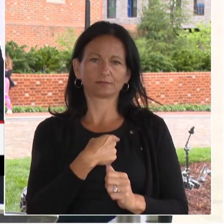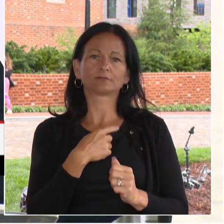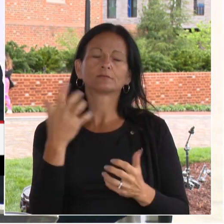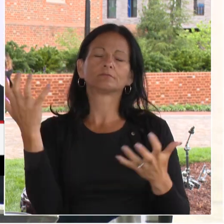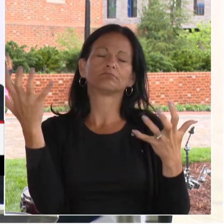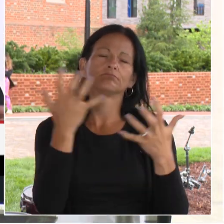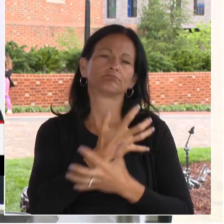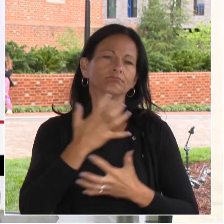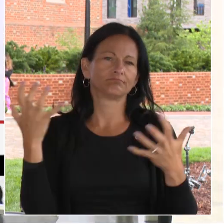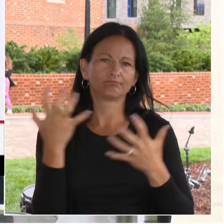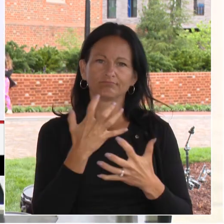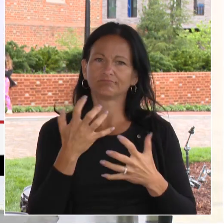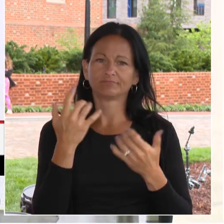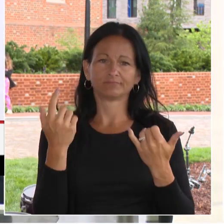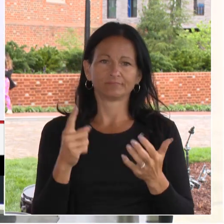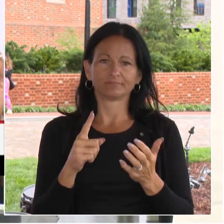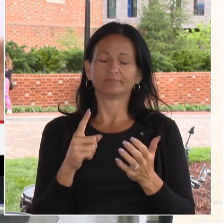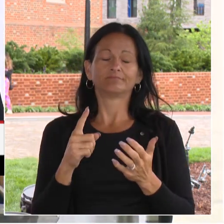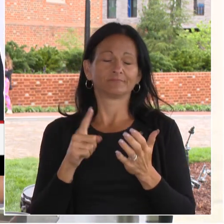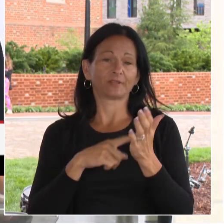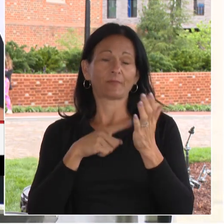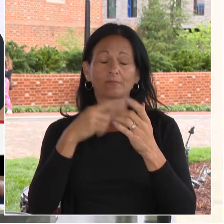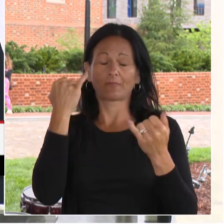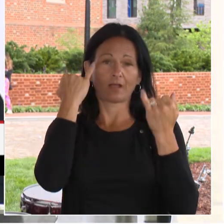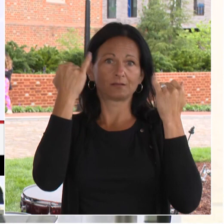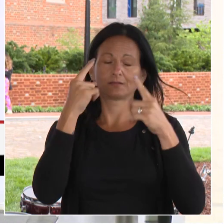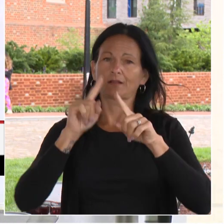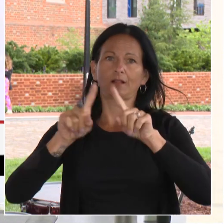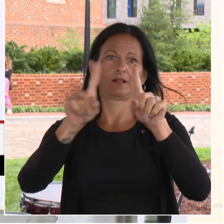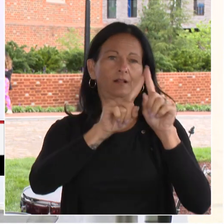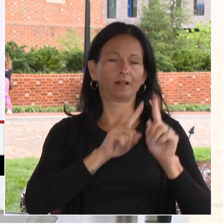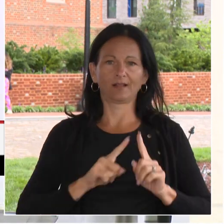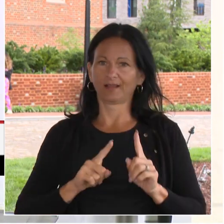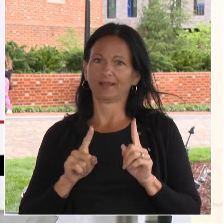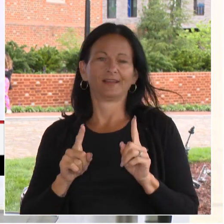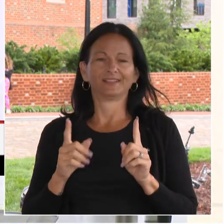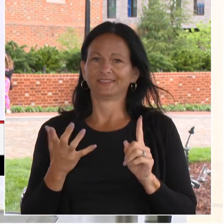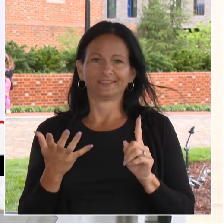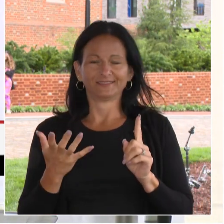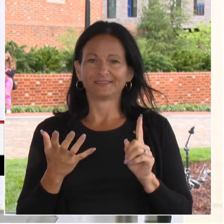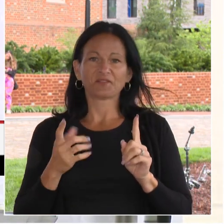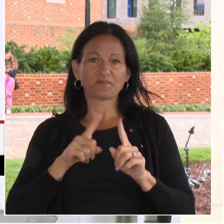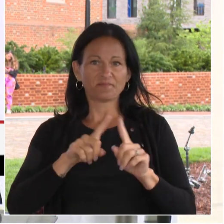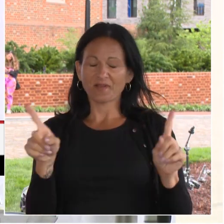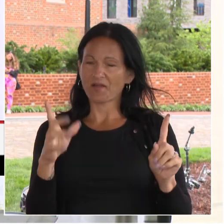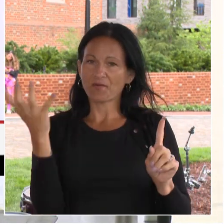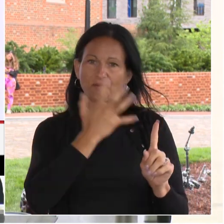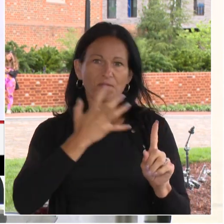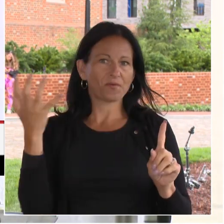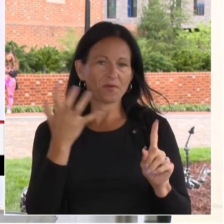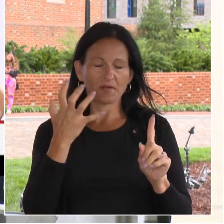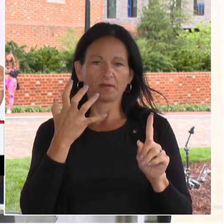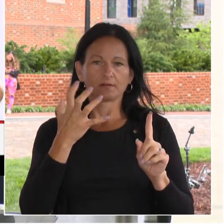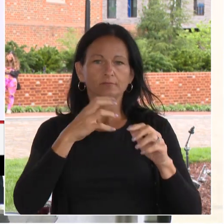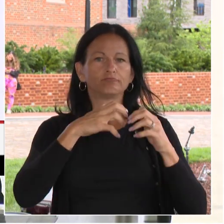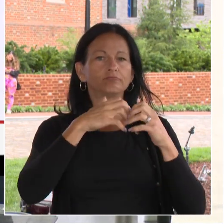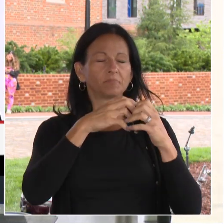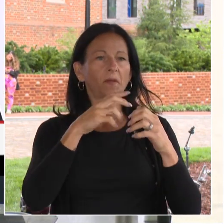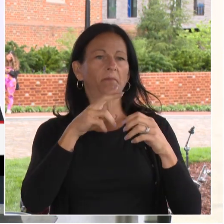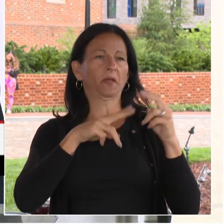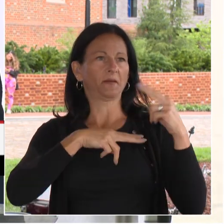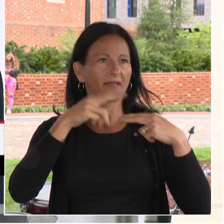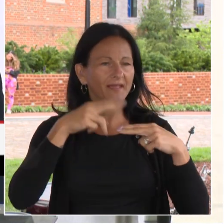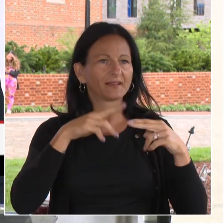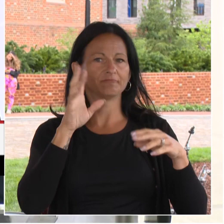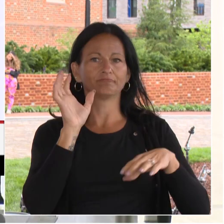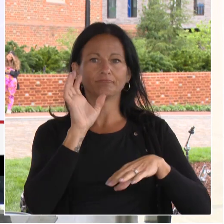crazy ideas. And then thousands of construction workers who put in over 3 million hours worth